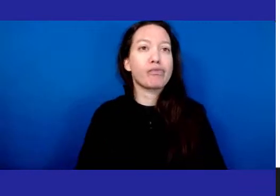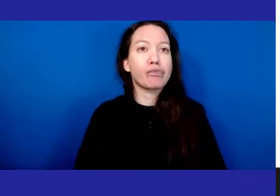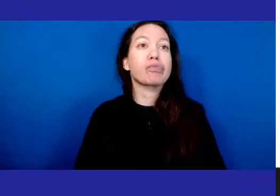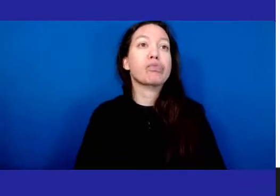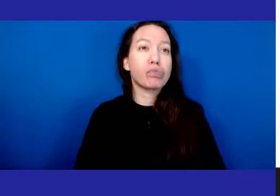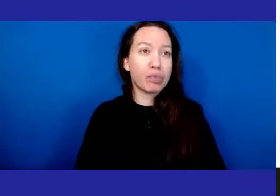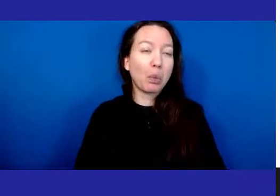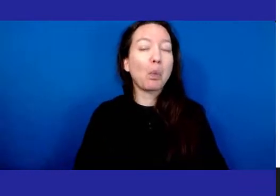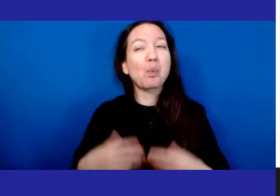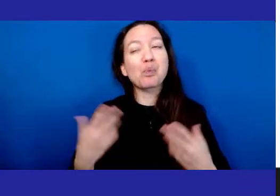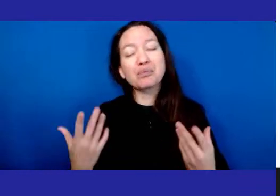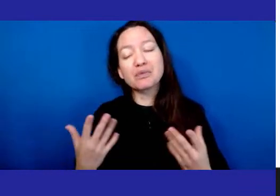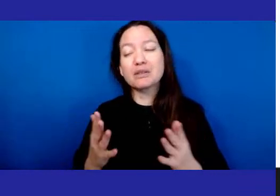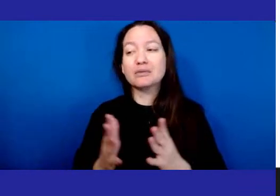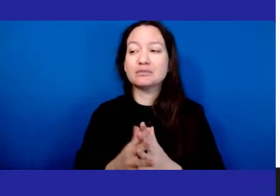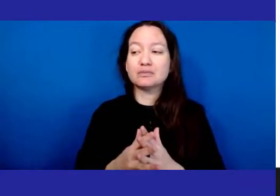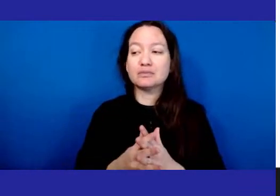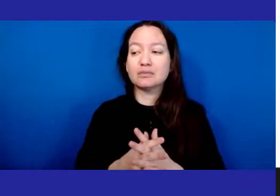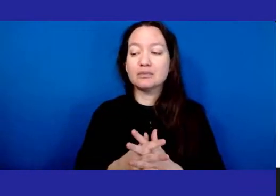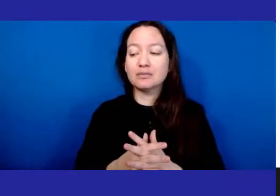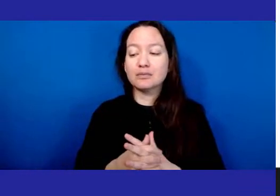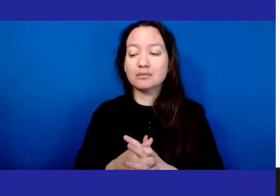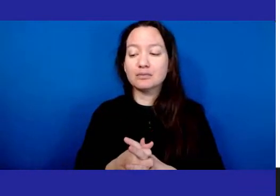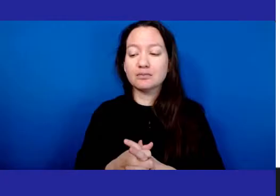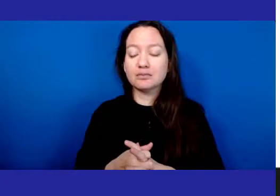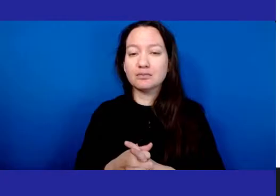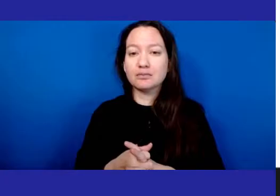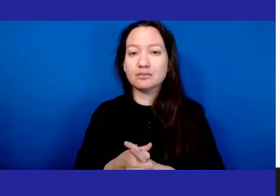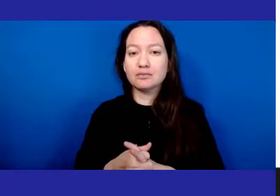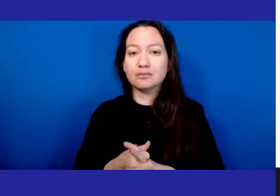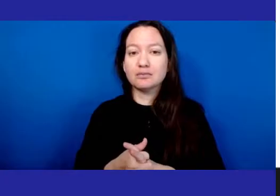mean, you know,